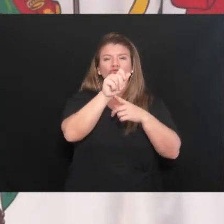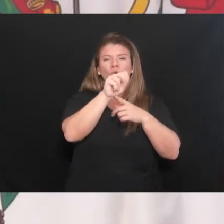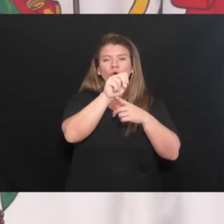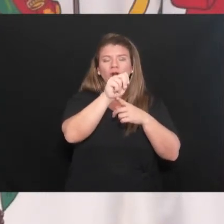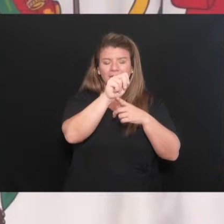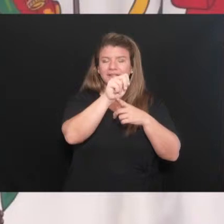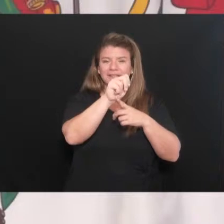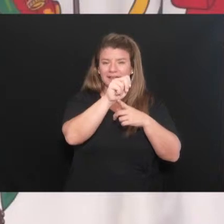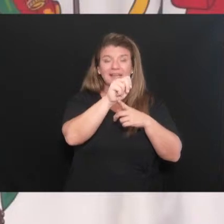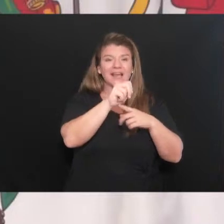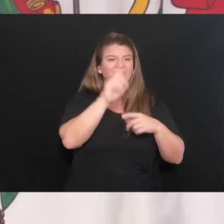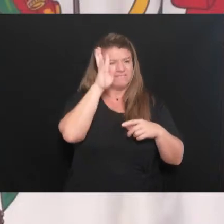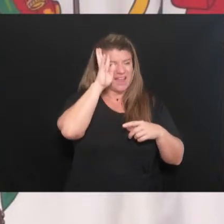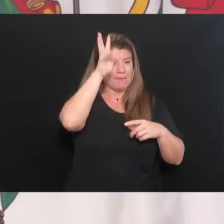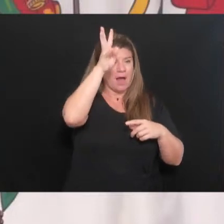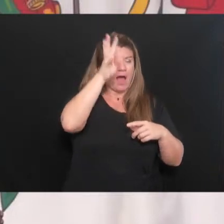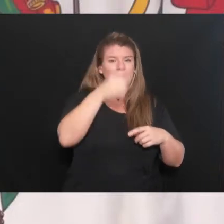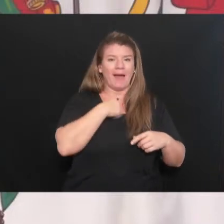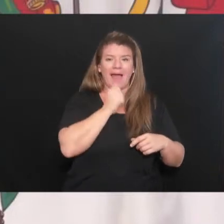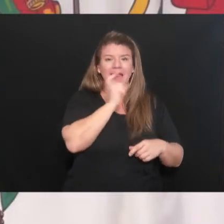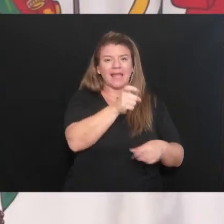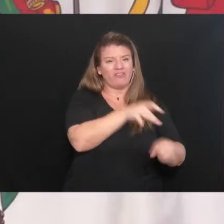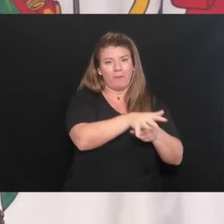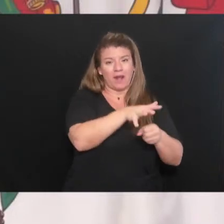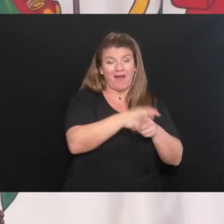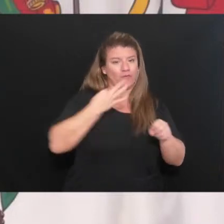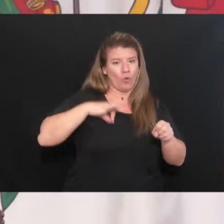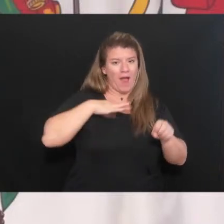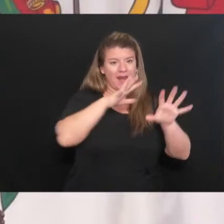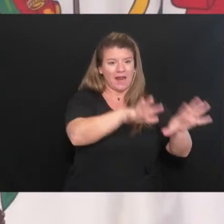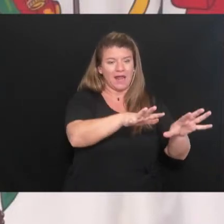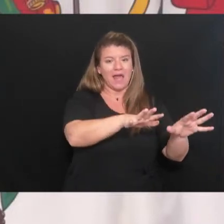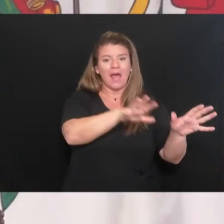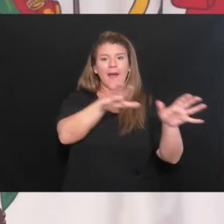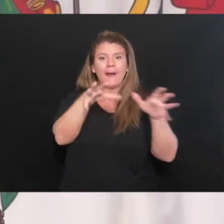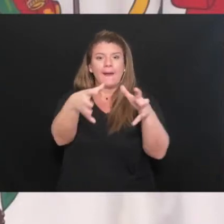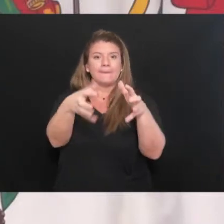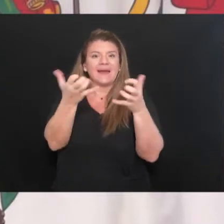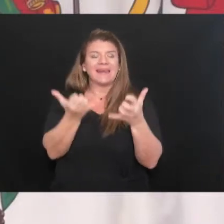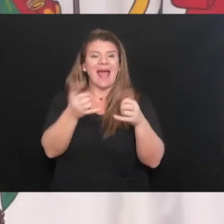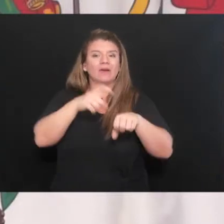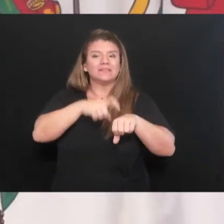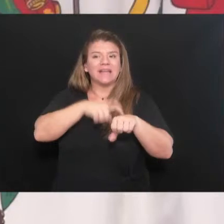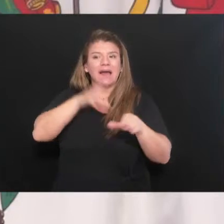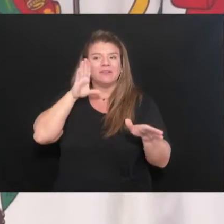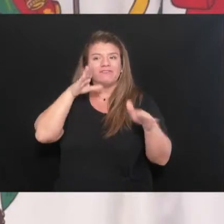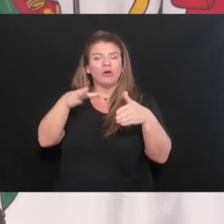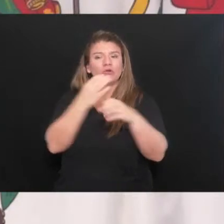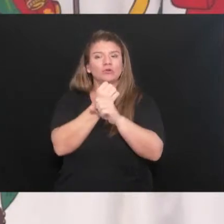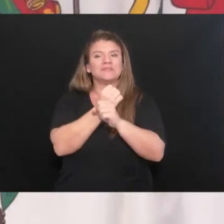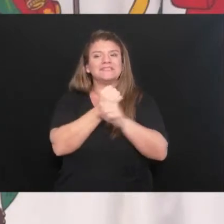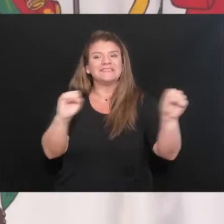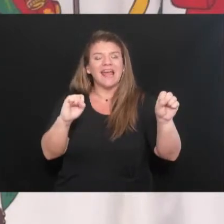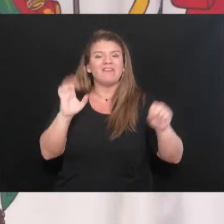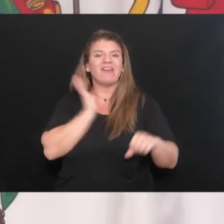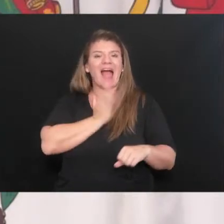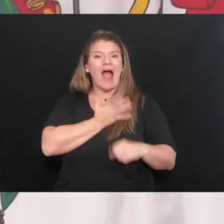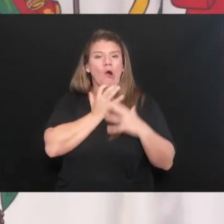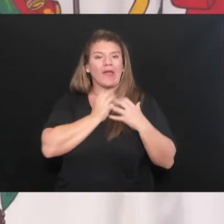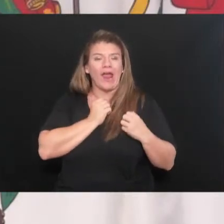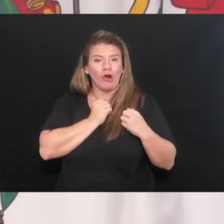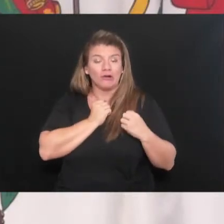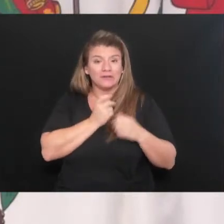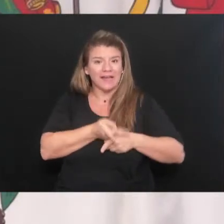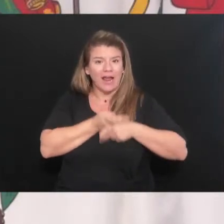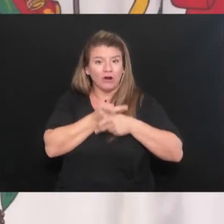of credit and everything. Now we need to look at Saving Our Care. Saving Our Care is our hospitals